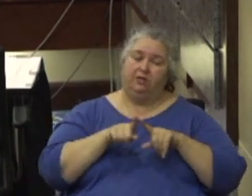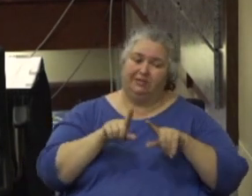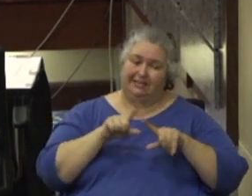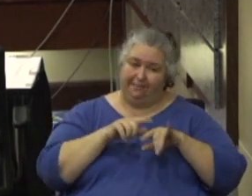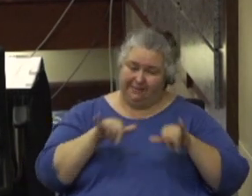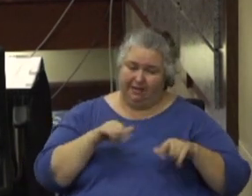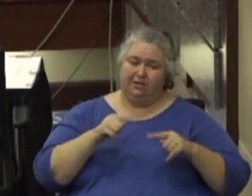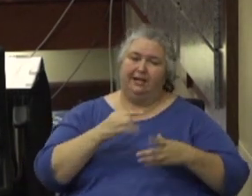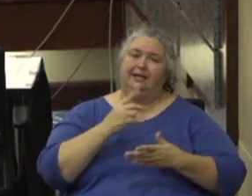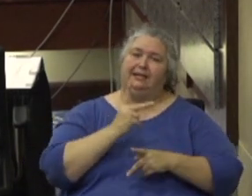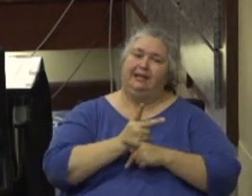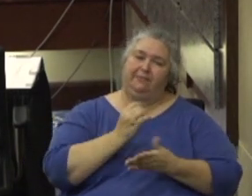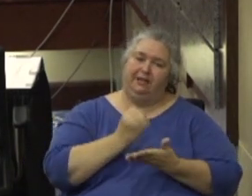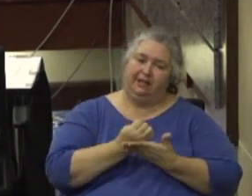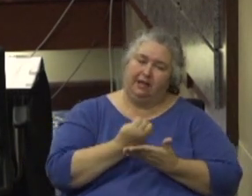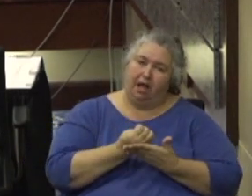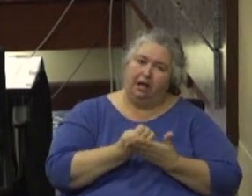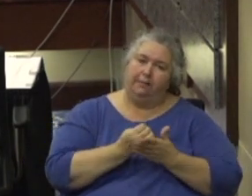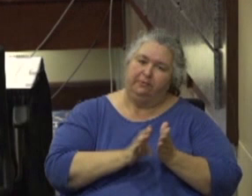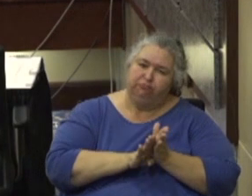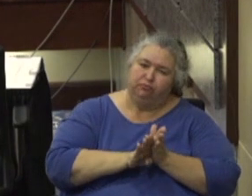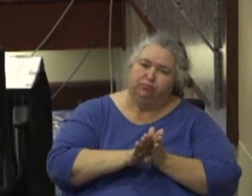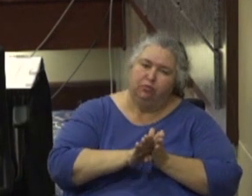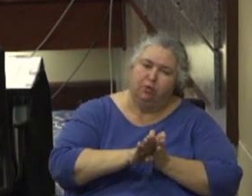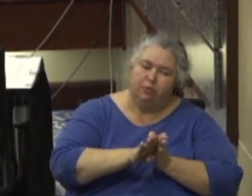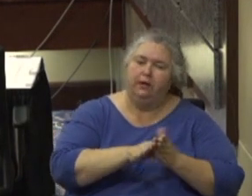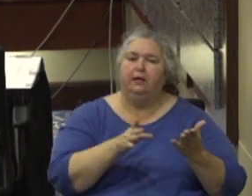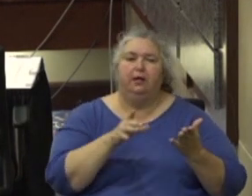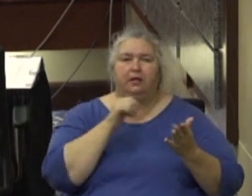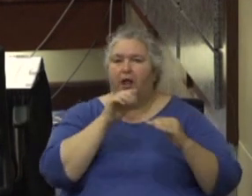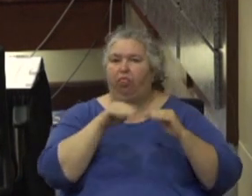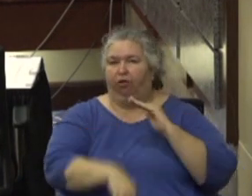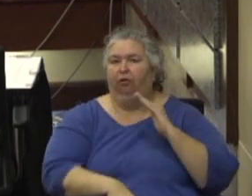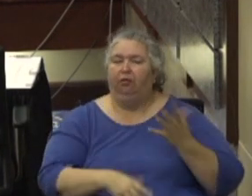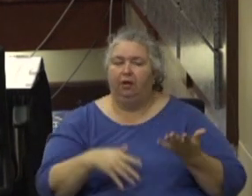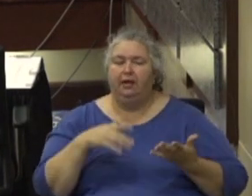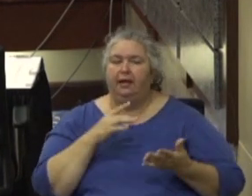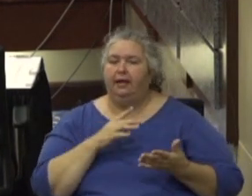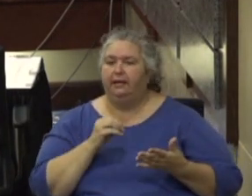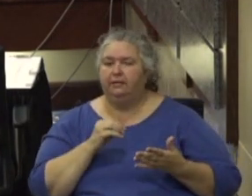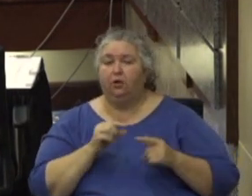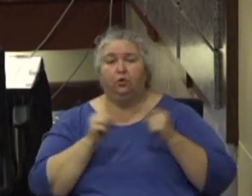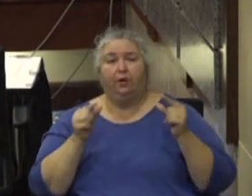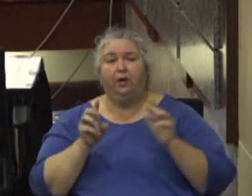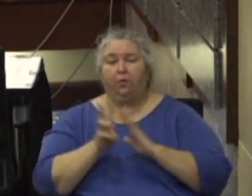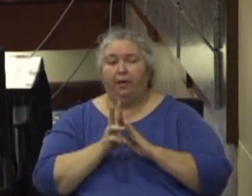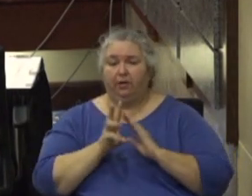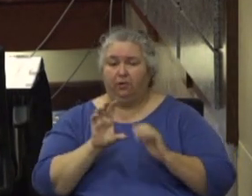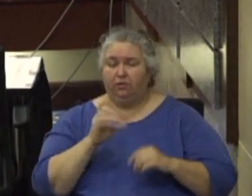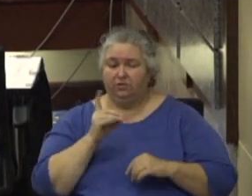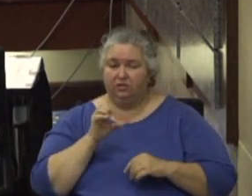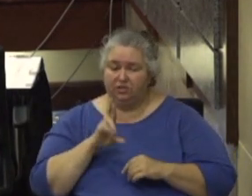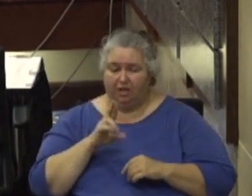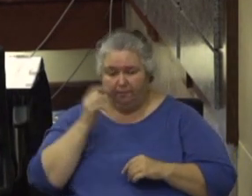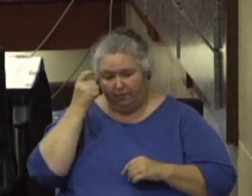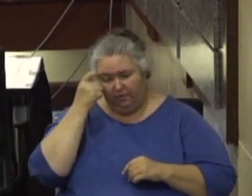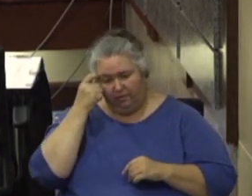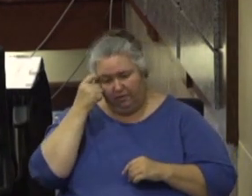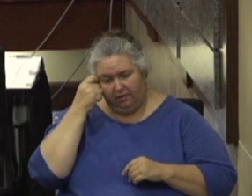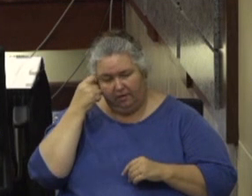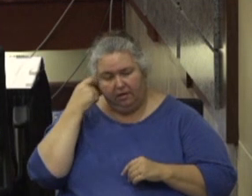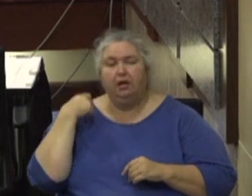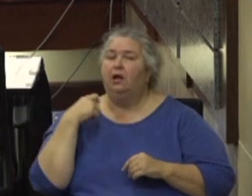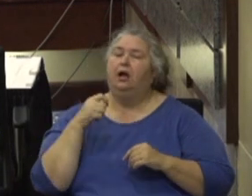that came out just yesterday, wanted to share the update with Greater Waco Chamber has also created a